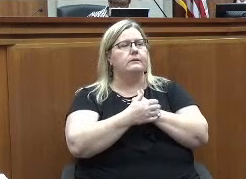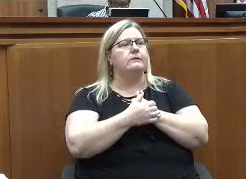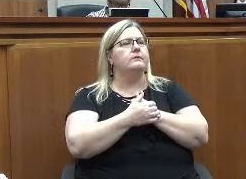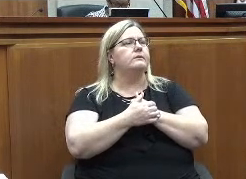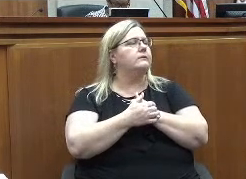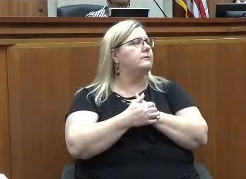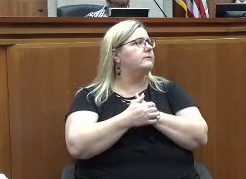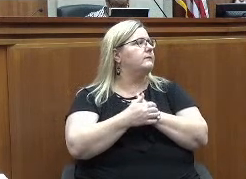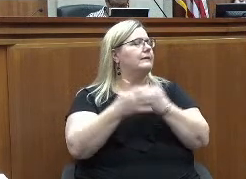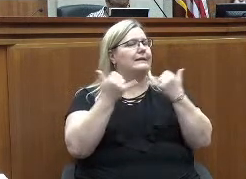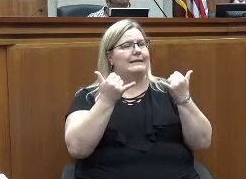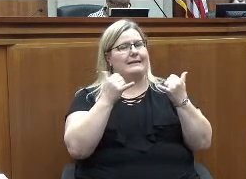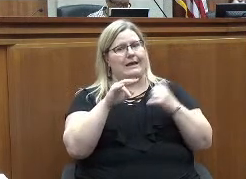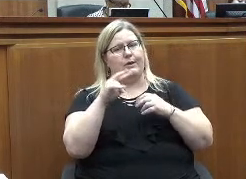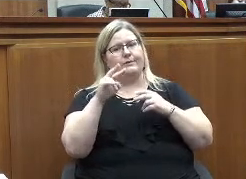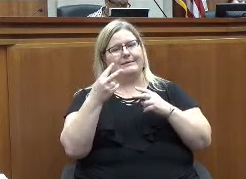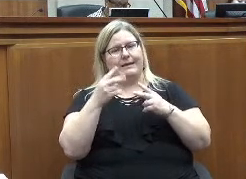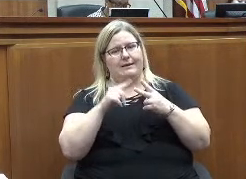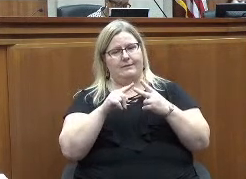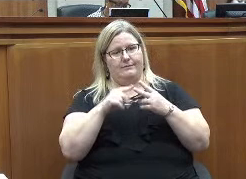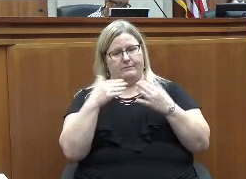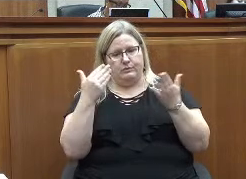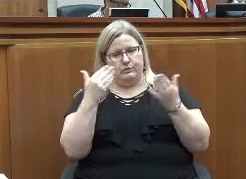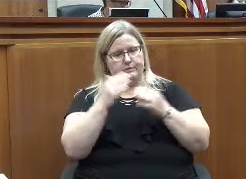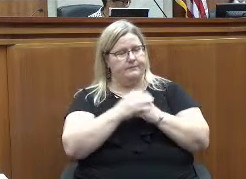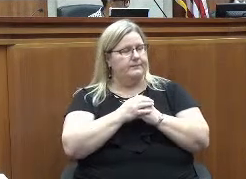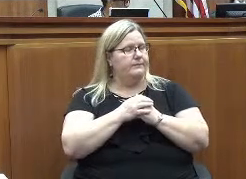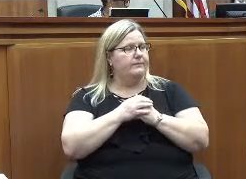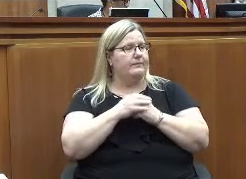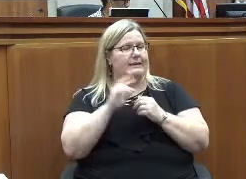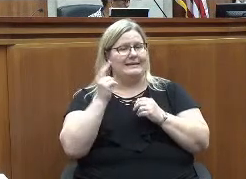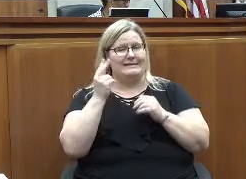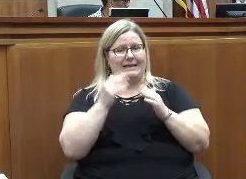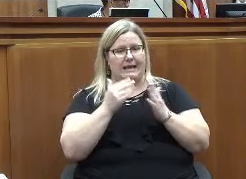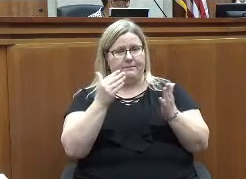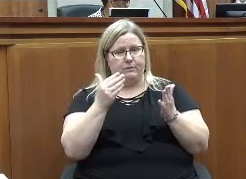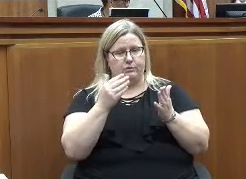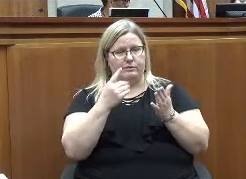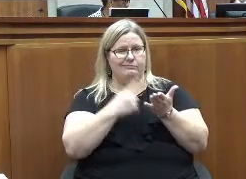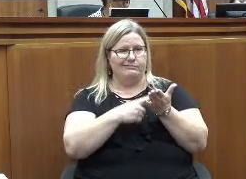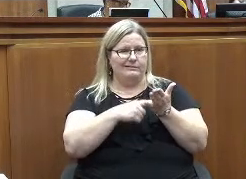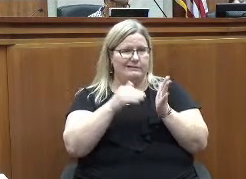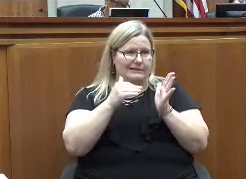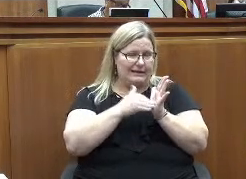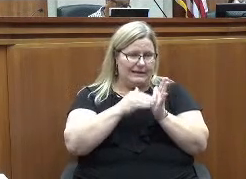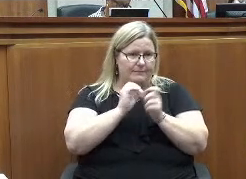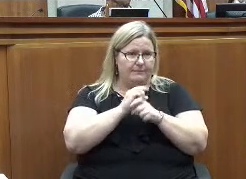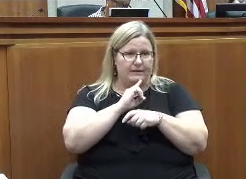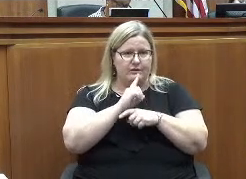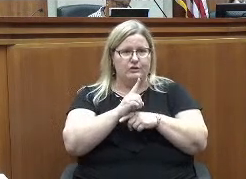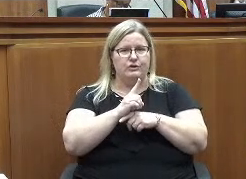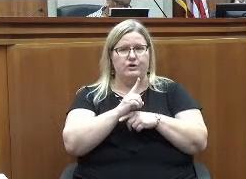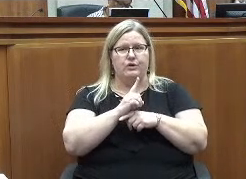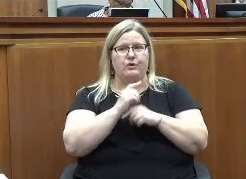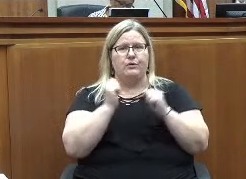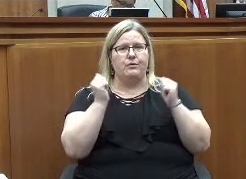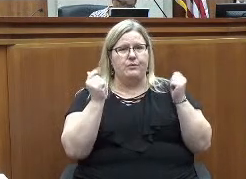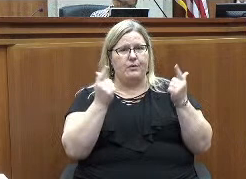that gets us to the second motion. So the second motion, let's go over that again to make sure we're aligned